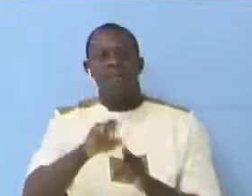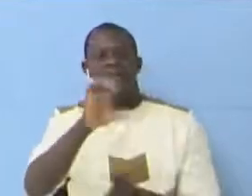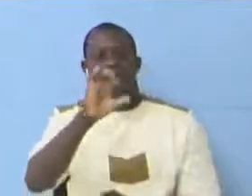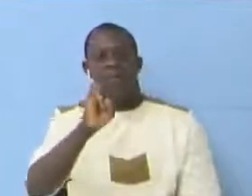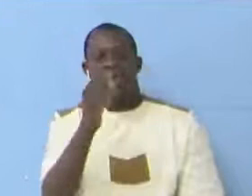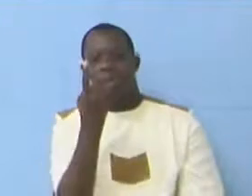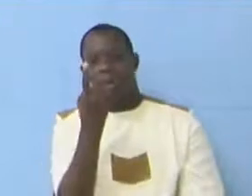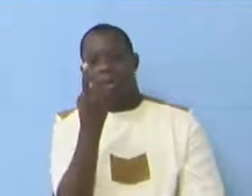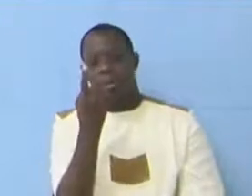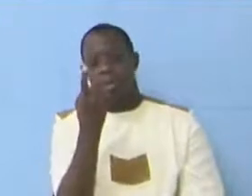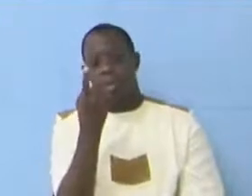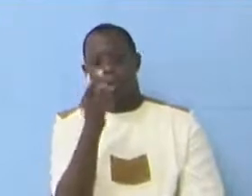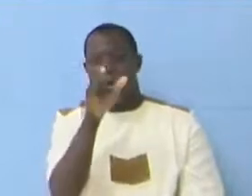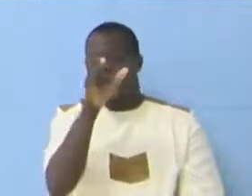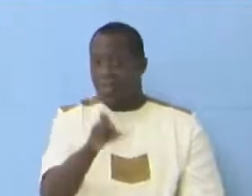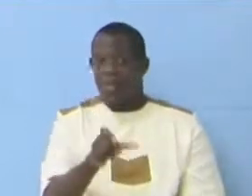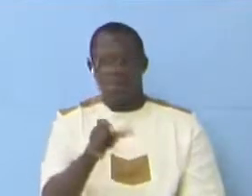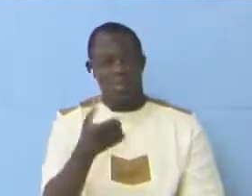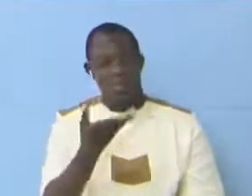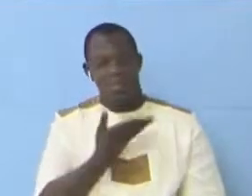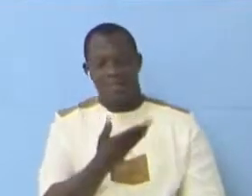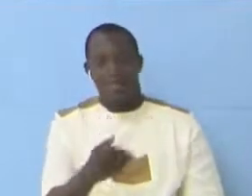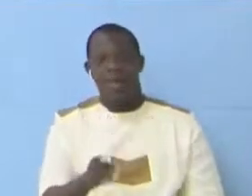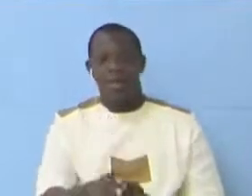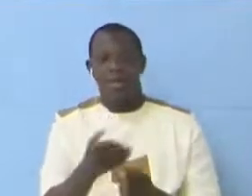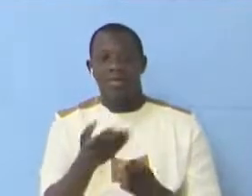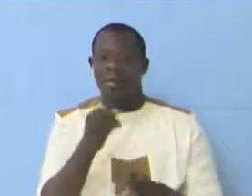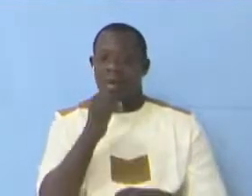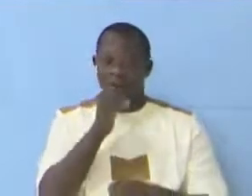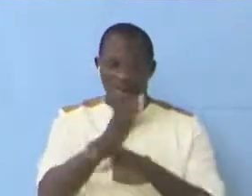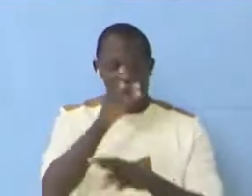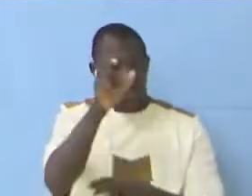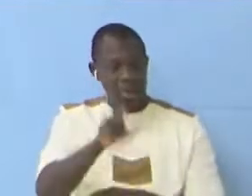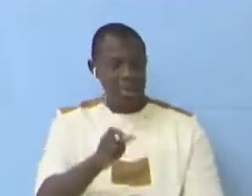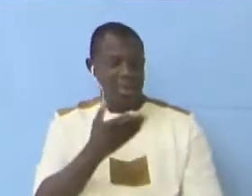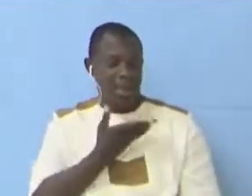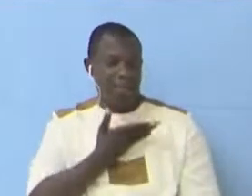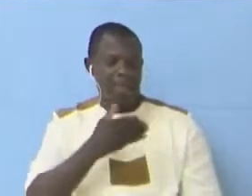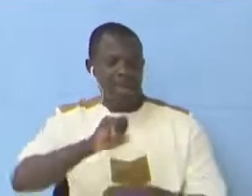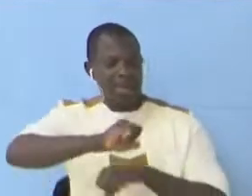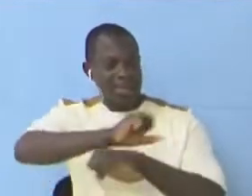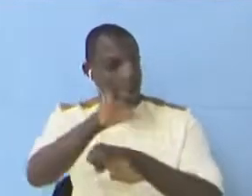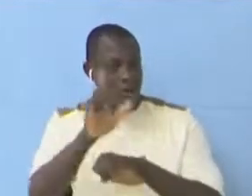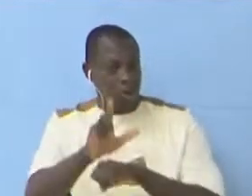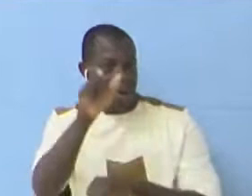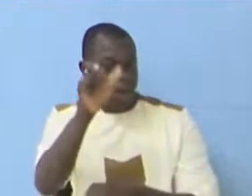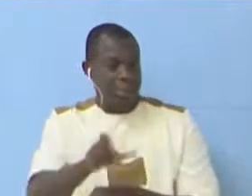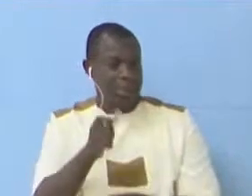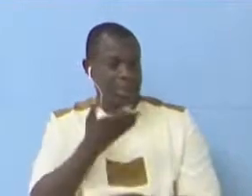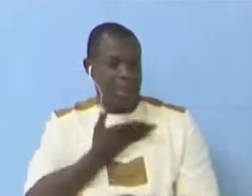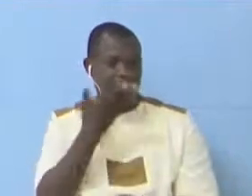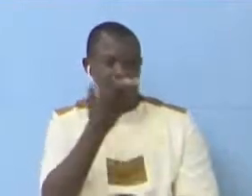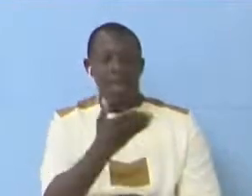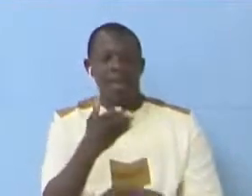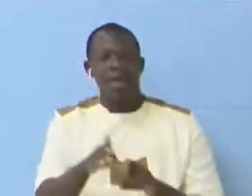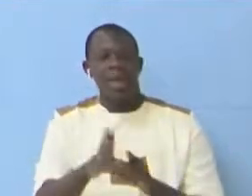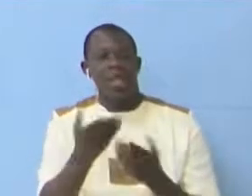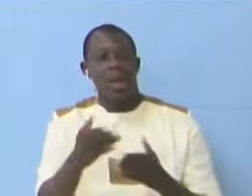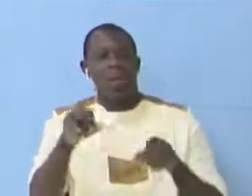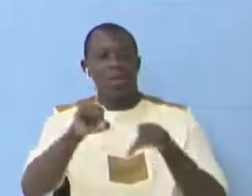Chair, I ask to put this list in evidence, and it should